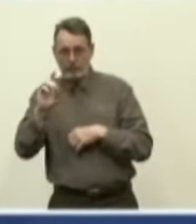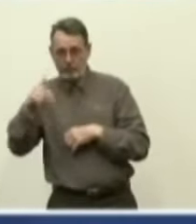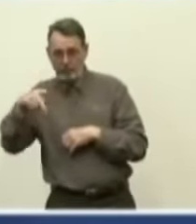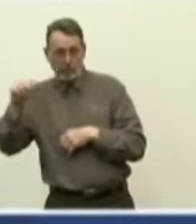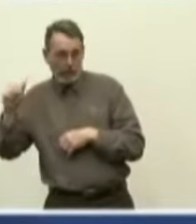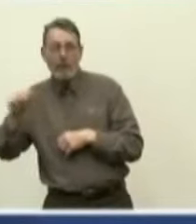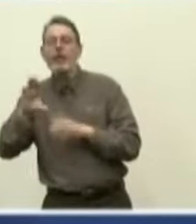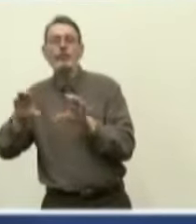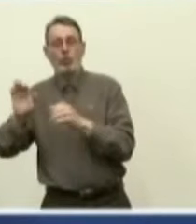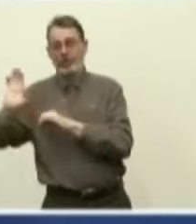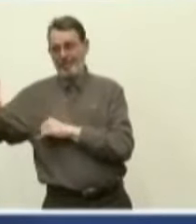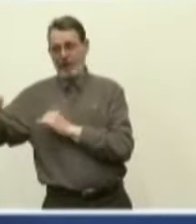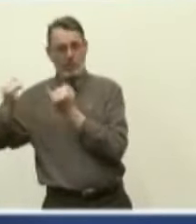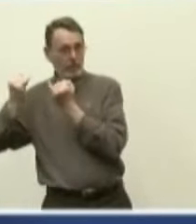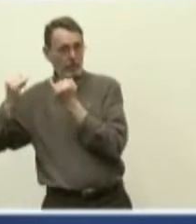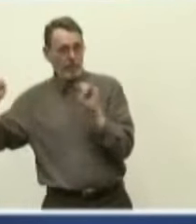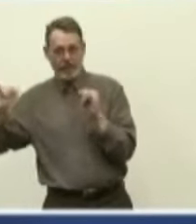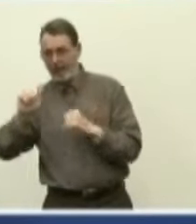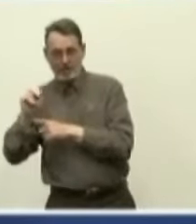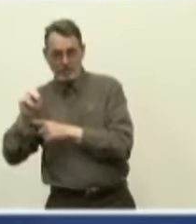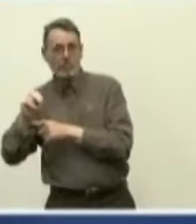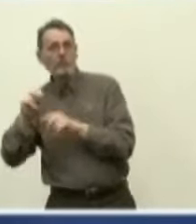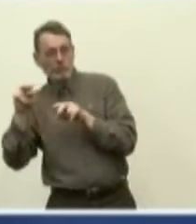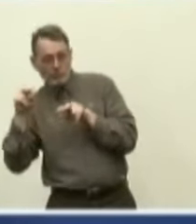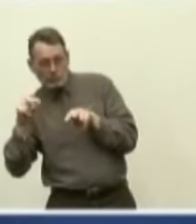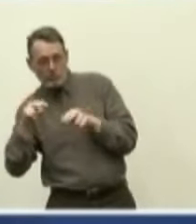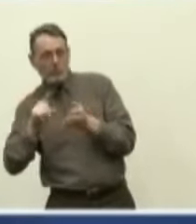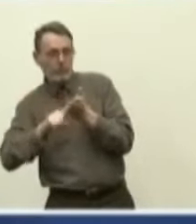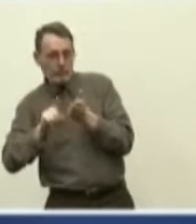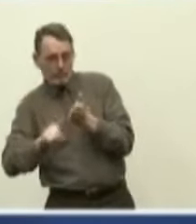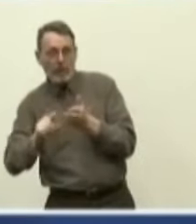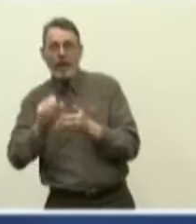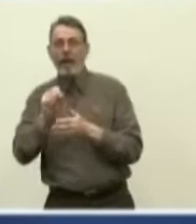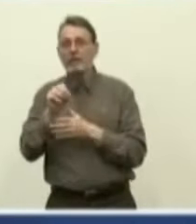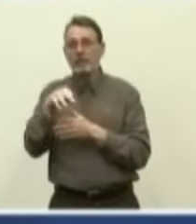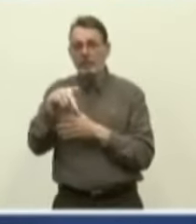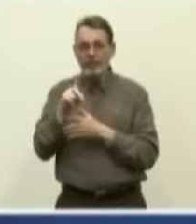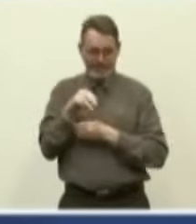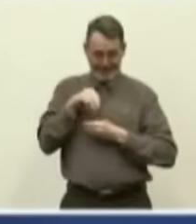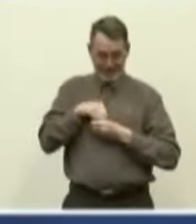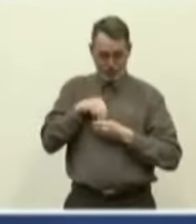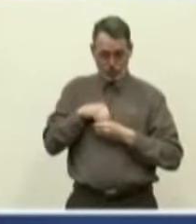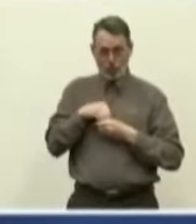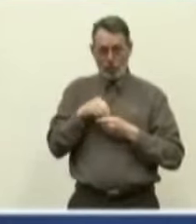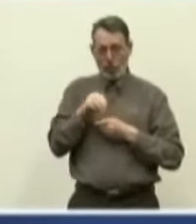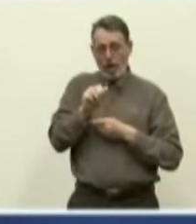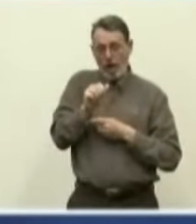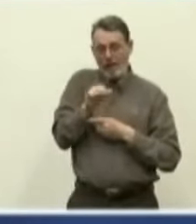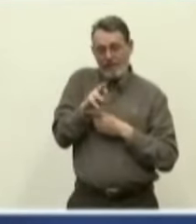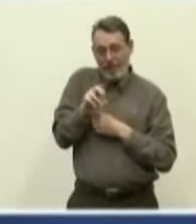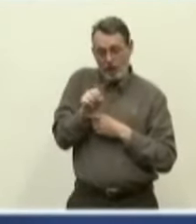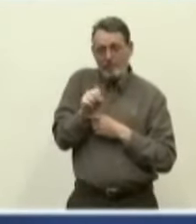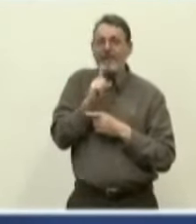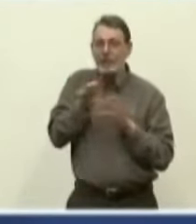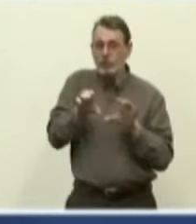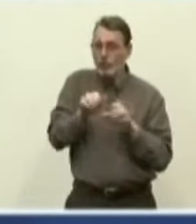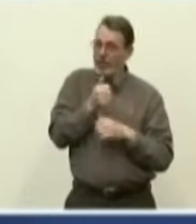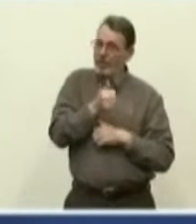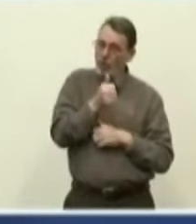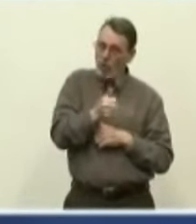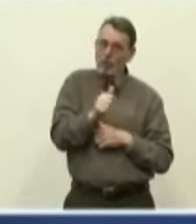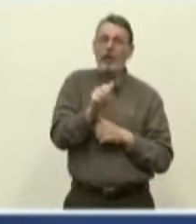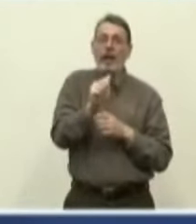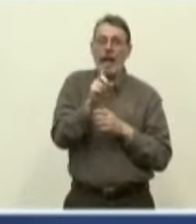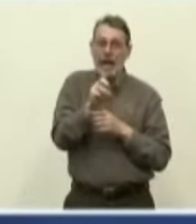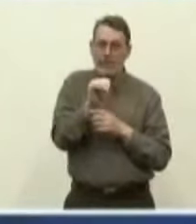an independent administrative investigation. The SFPD Internal Affairs Division is conducting an administrative